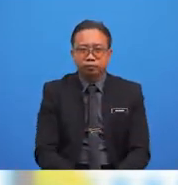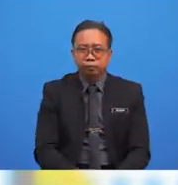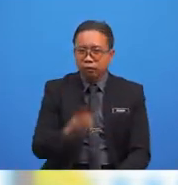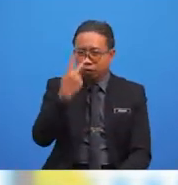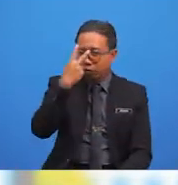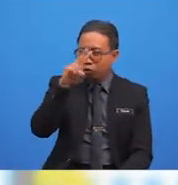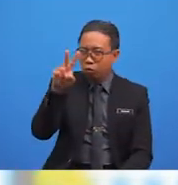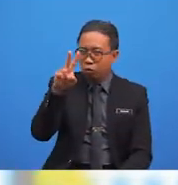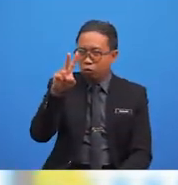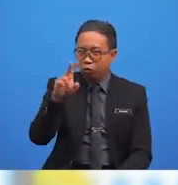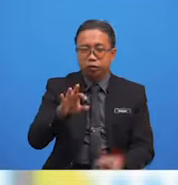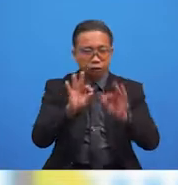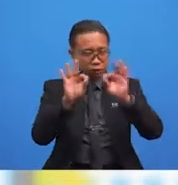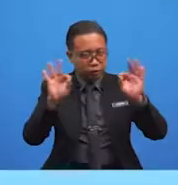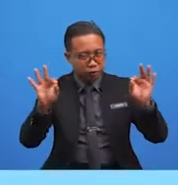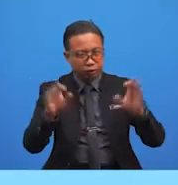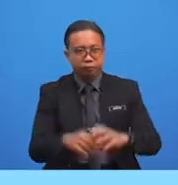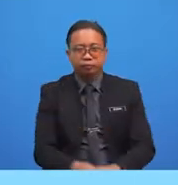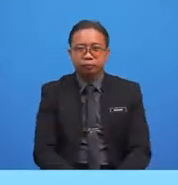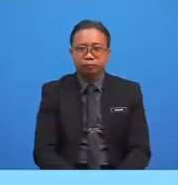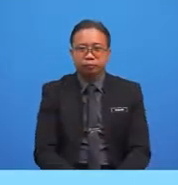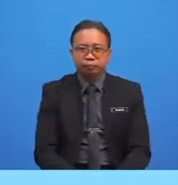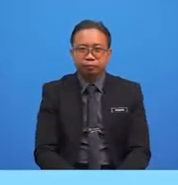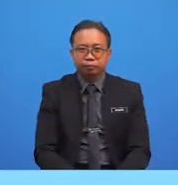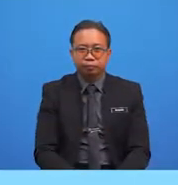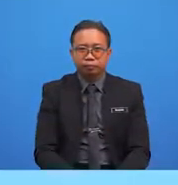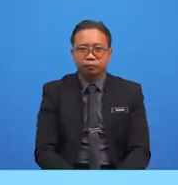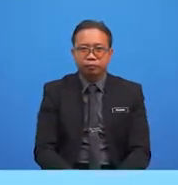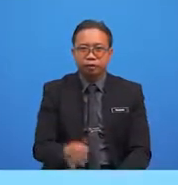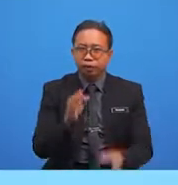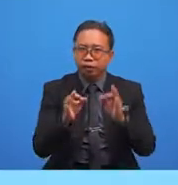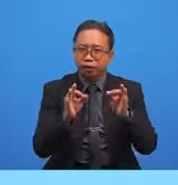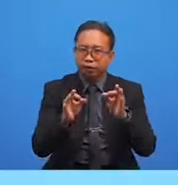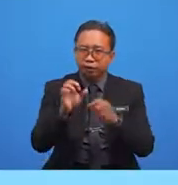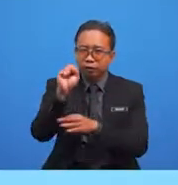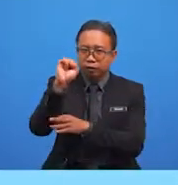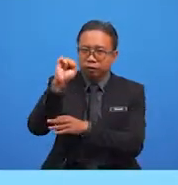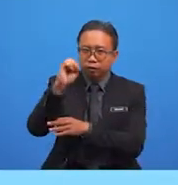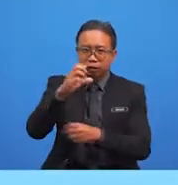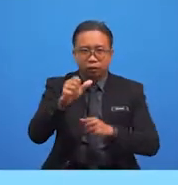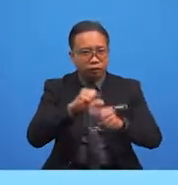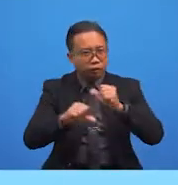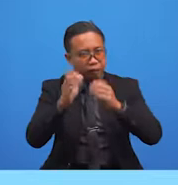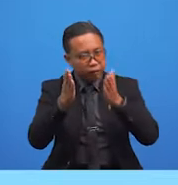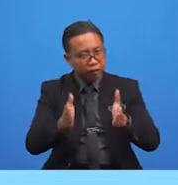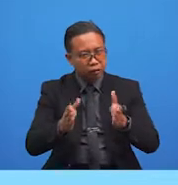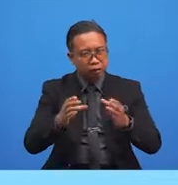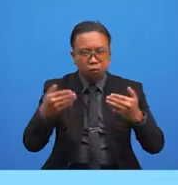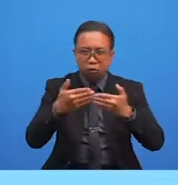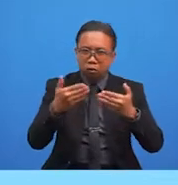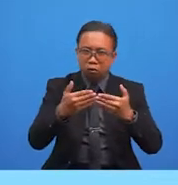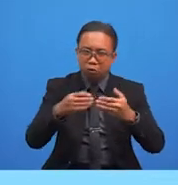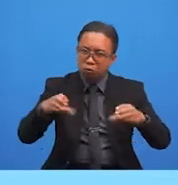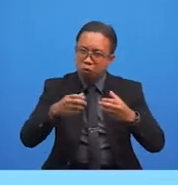Look at these sentences. If scientists continue to experiment, we will find cures for